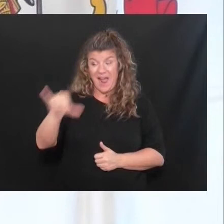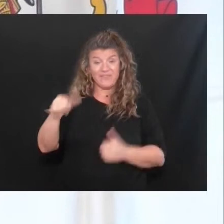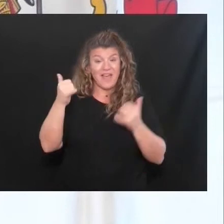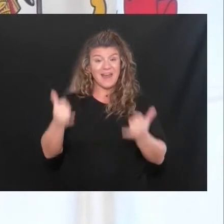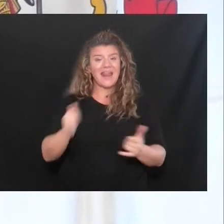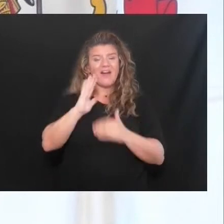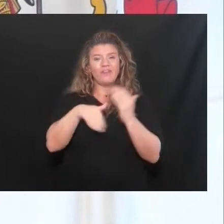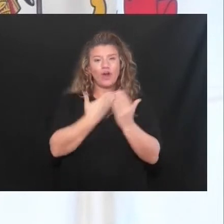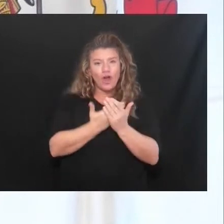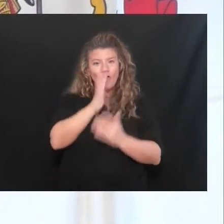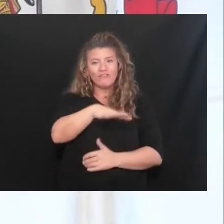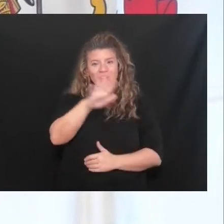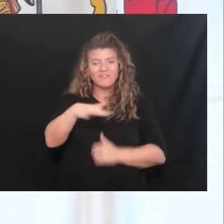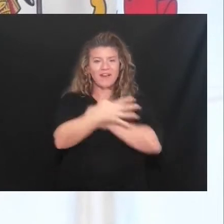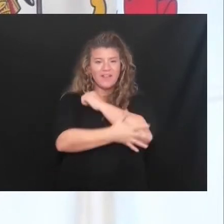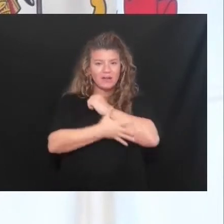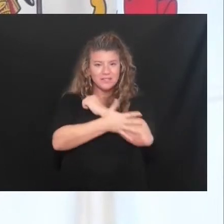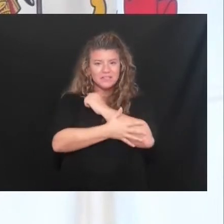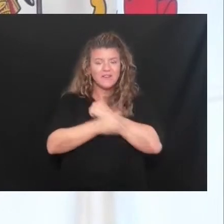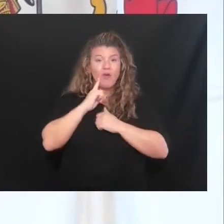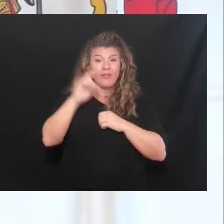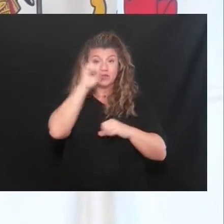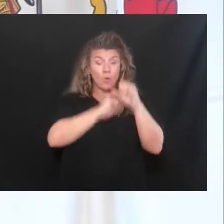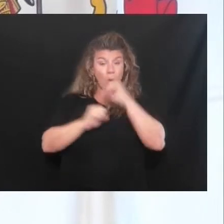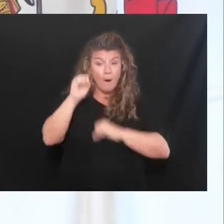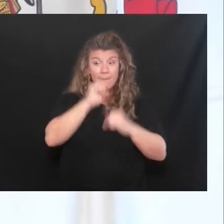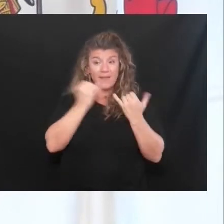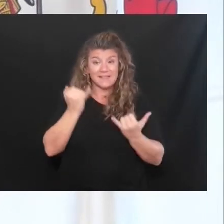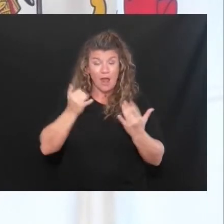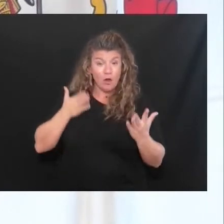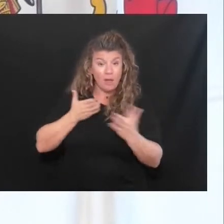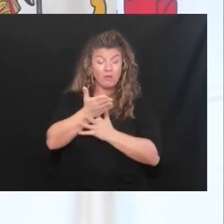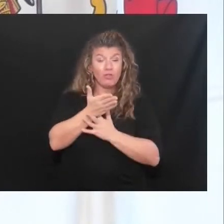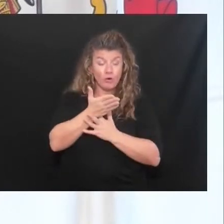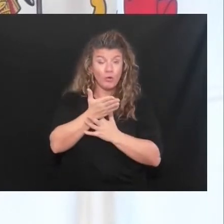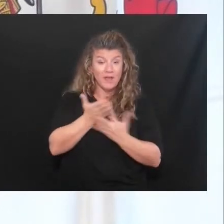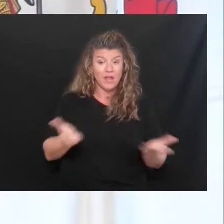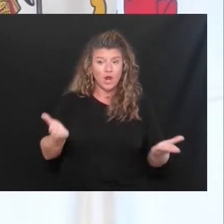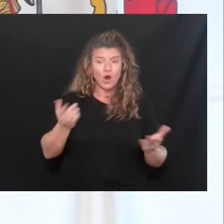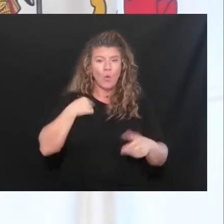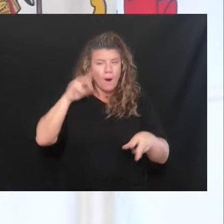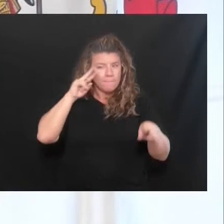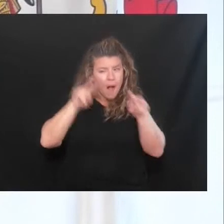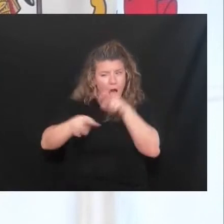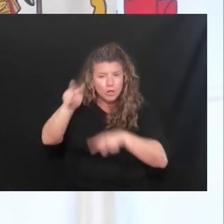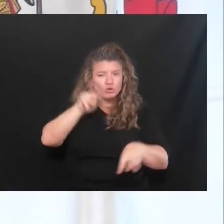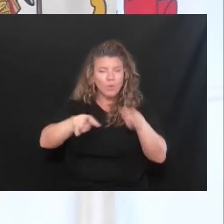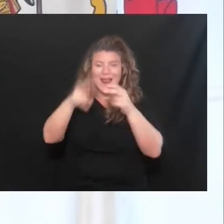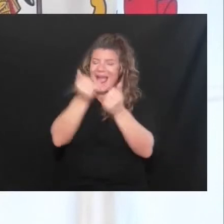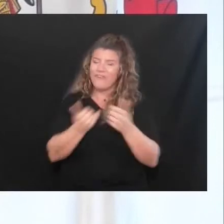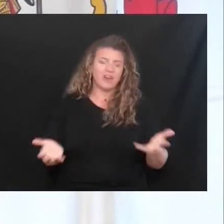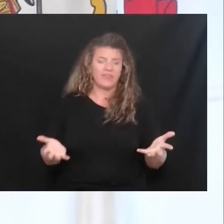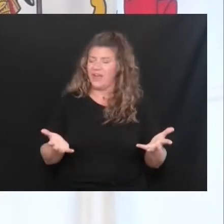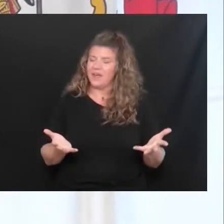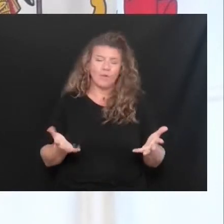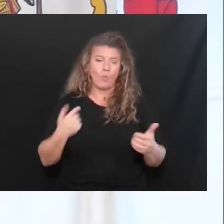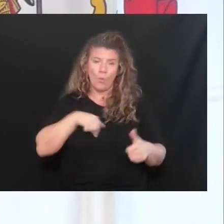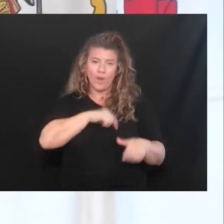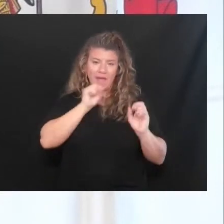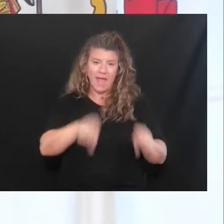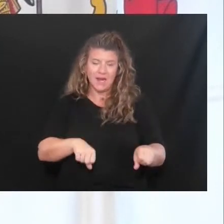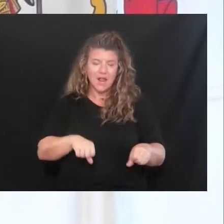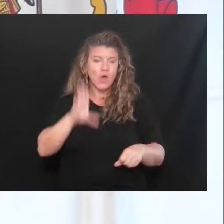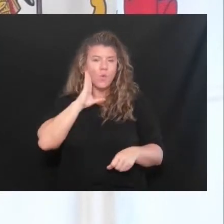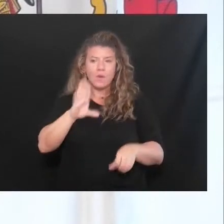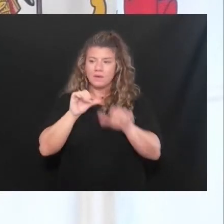for all 55 counties with this storm that's moving through here and everything. We're monitoring every single bit of it in every way, and